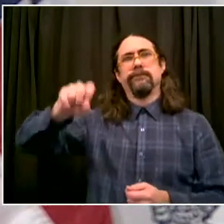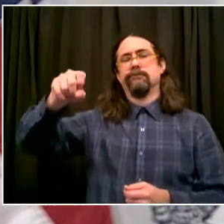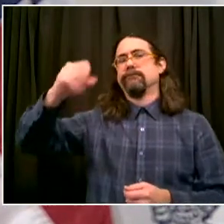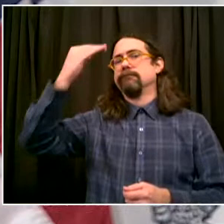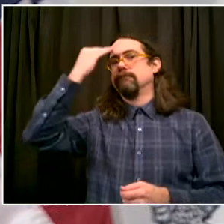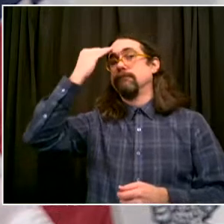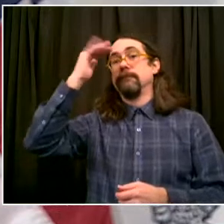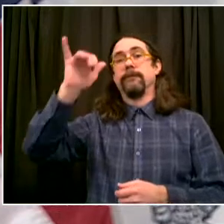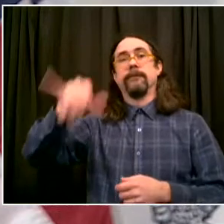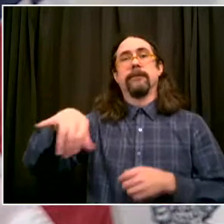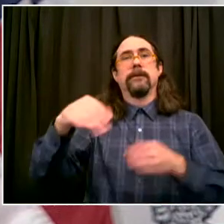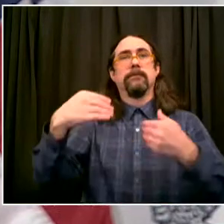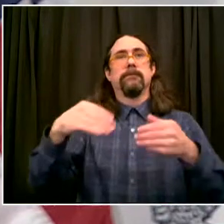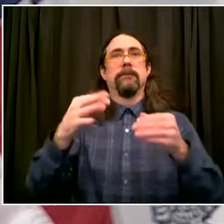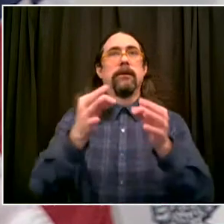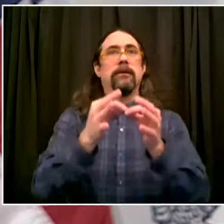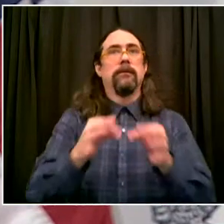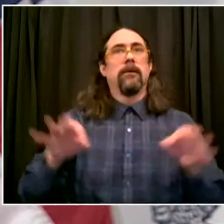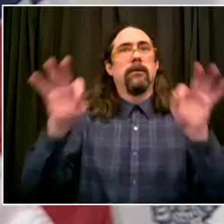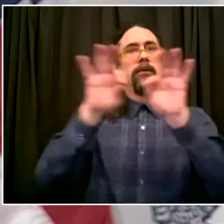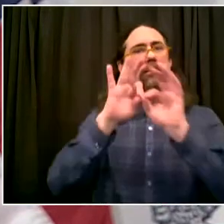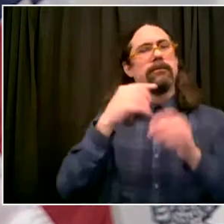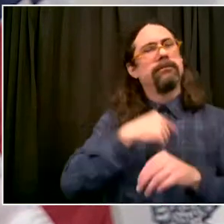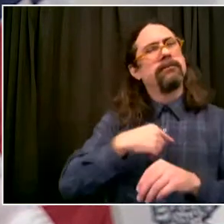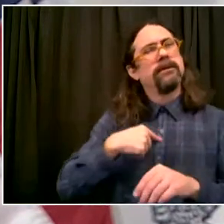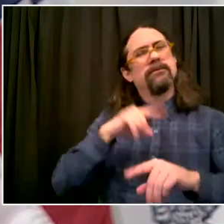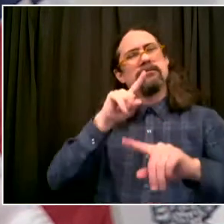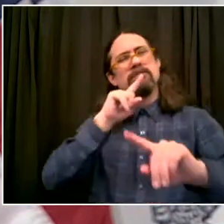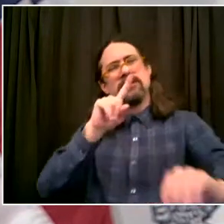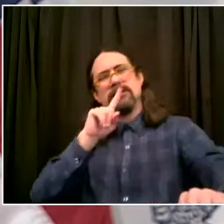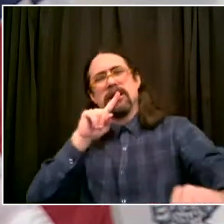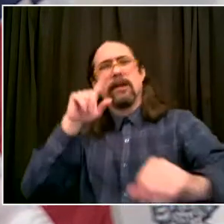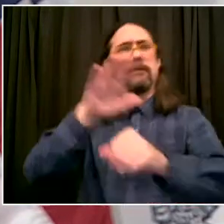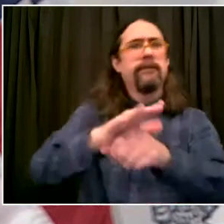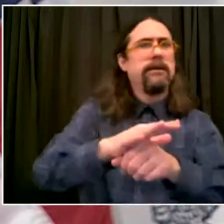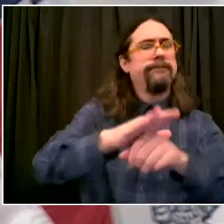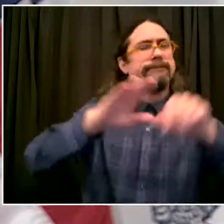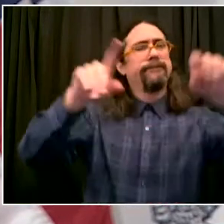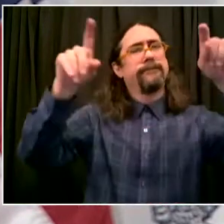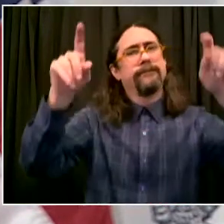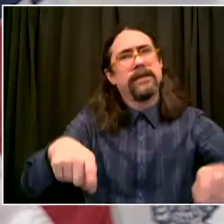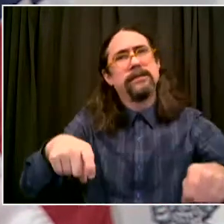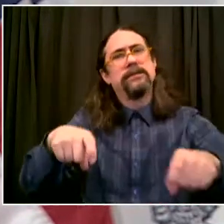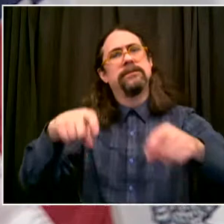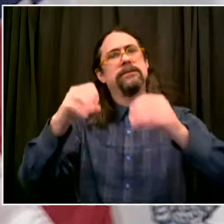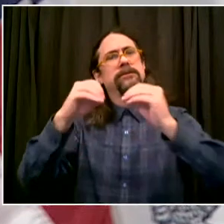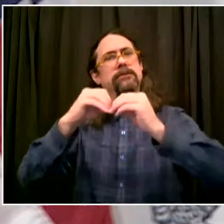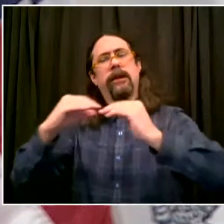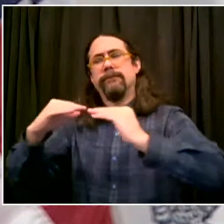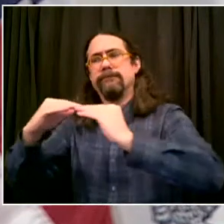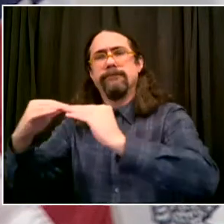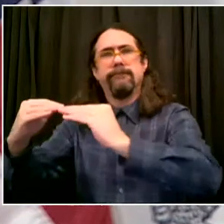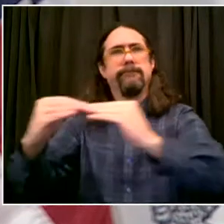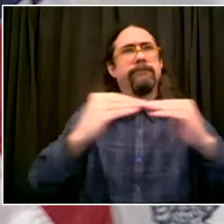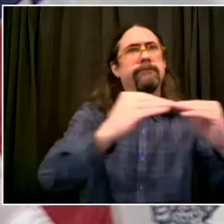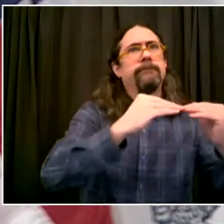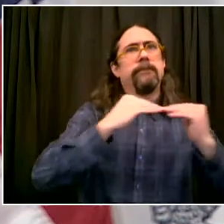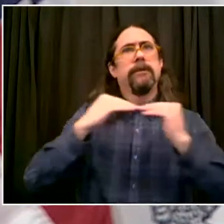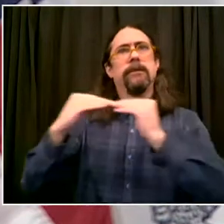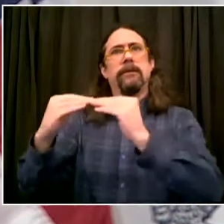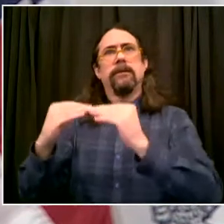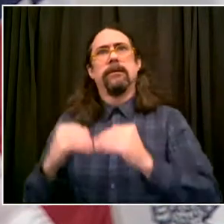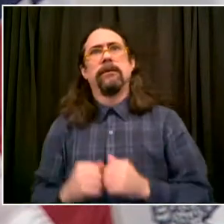communities all over the city, people start to know more and more people in their life who have gotten vaccinated. That's going to be the biggest impact. That word of